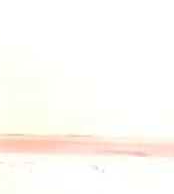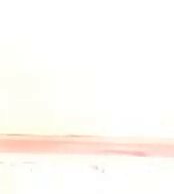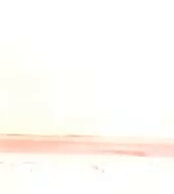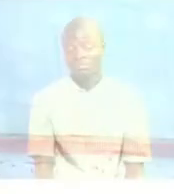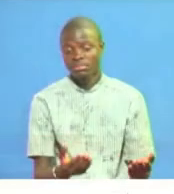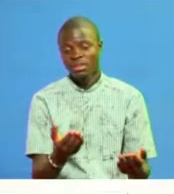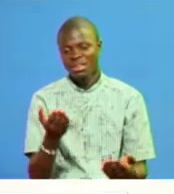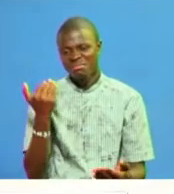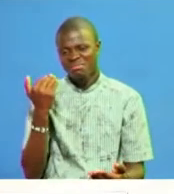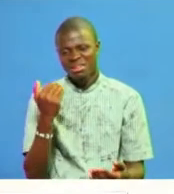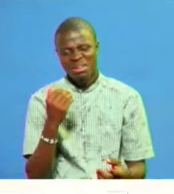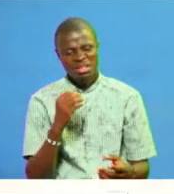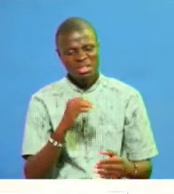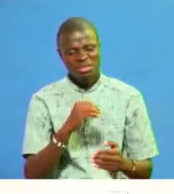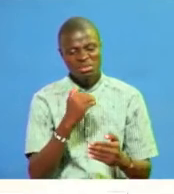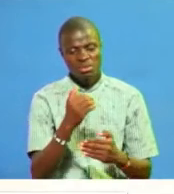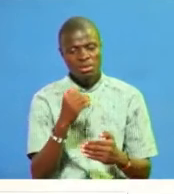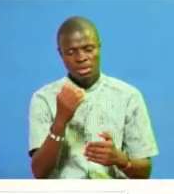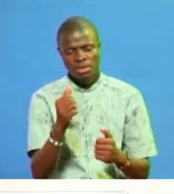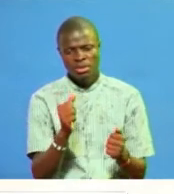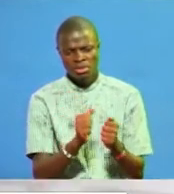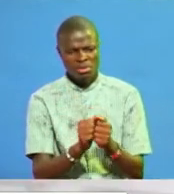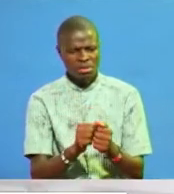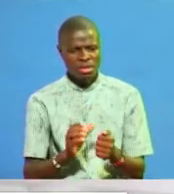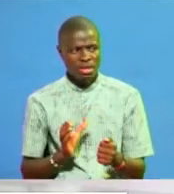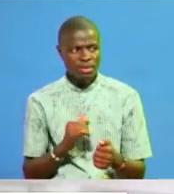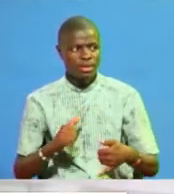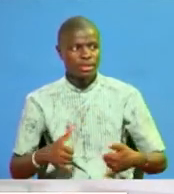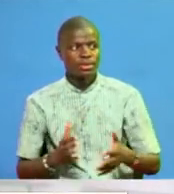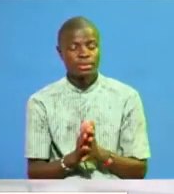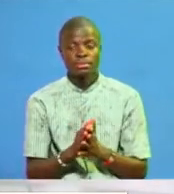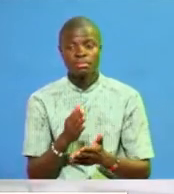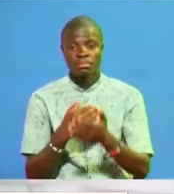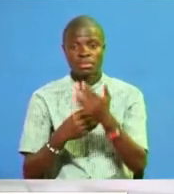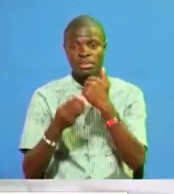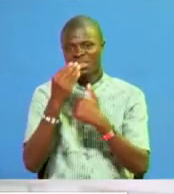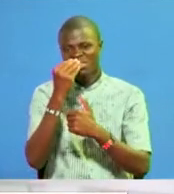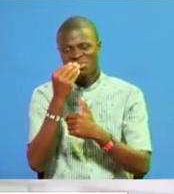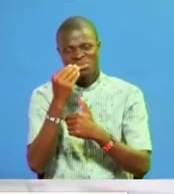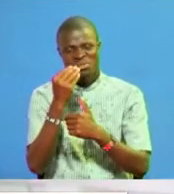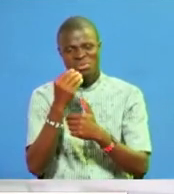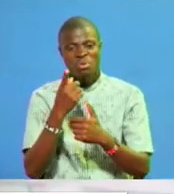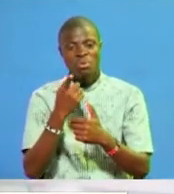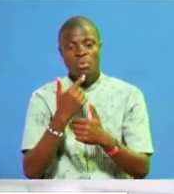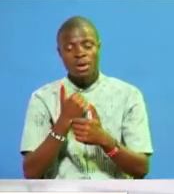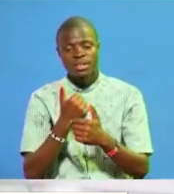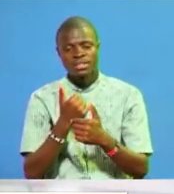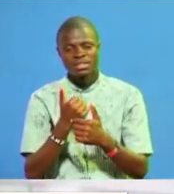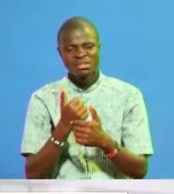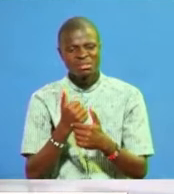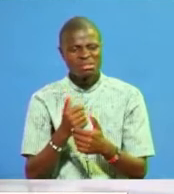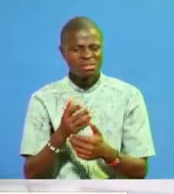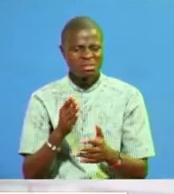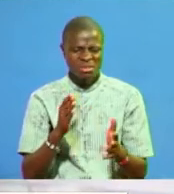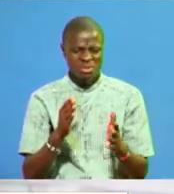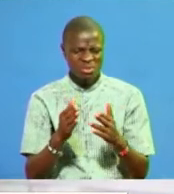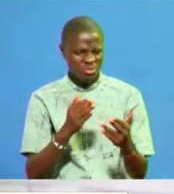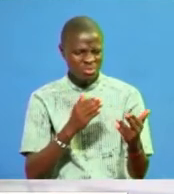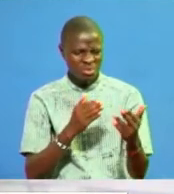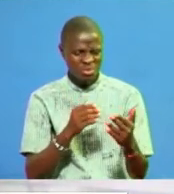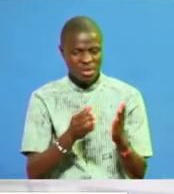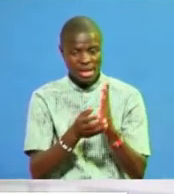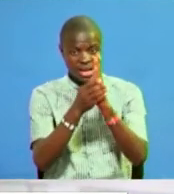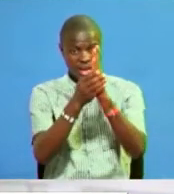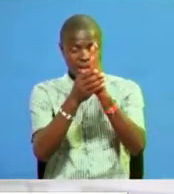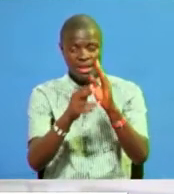Welcome back. Let's continue with our coverage. Now, President William Ruto is expected to lead the nation in a national prayer tomorrow at